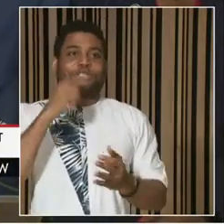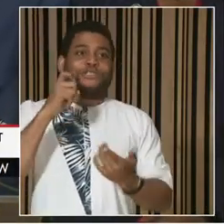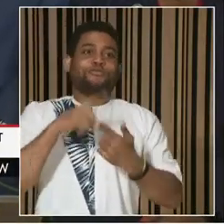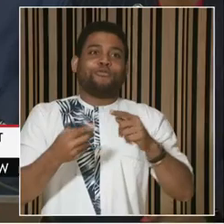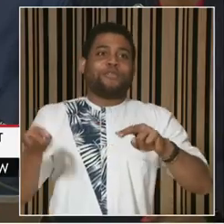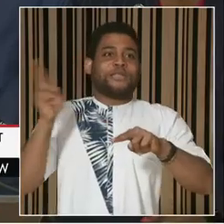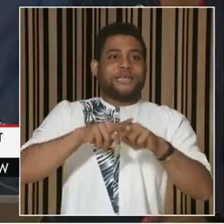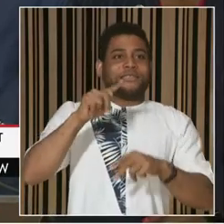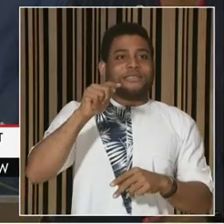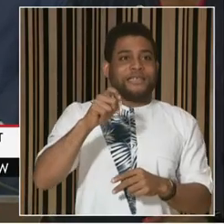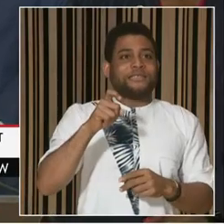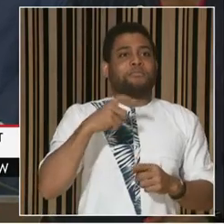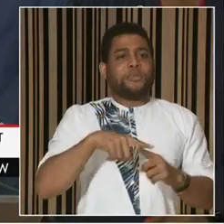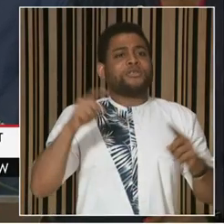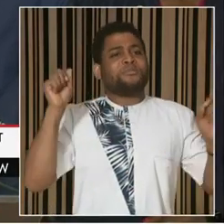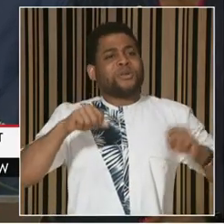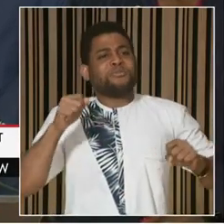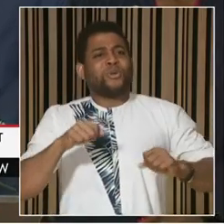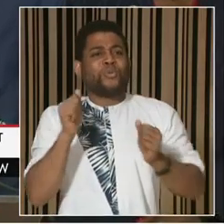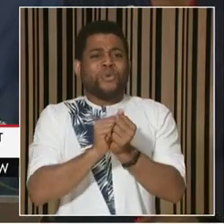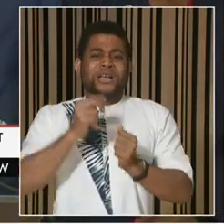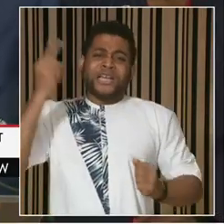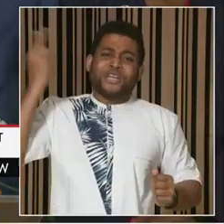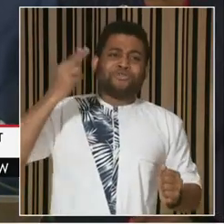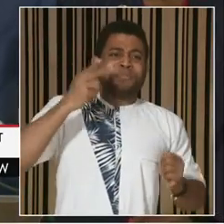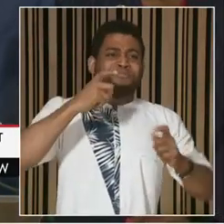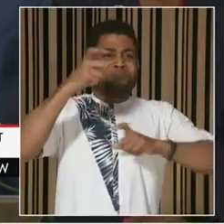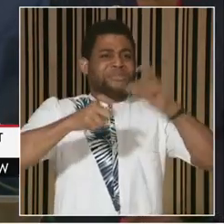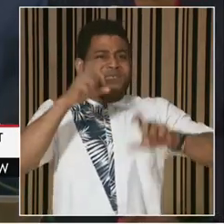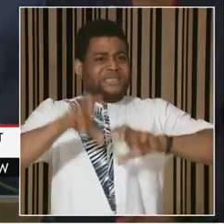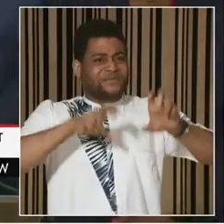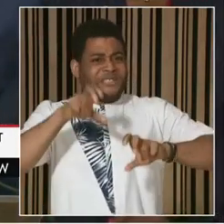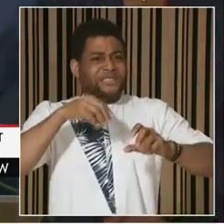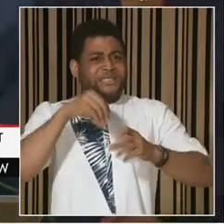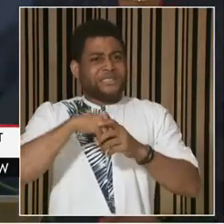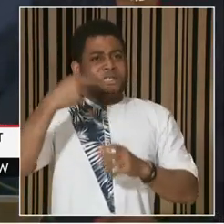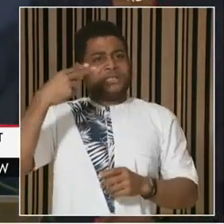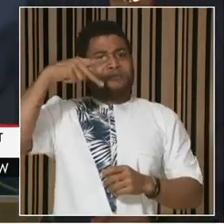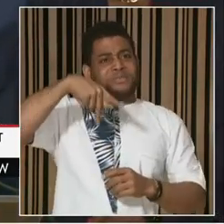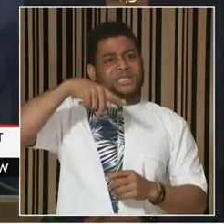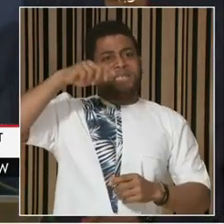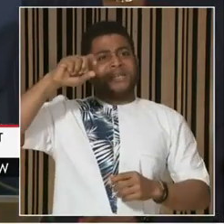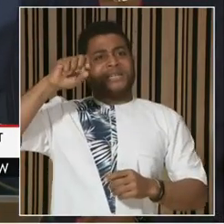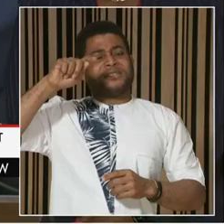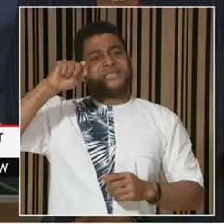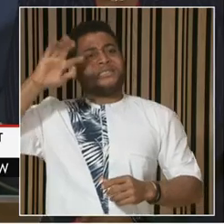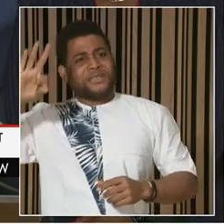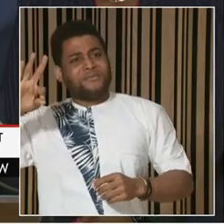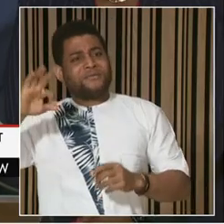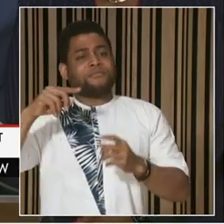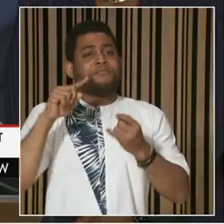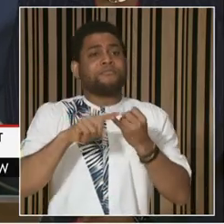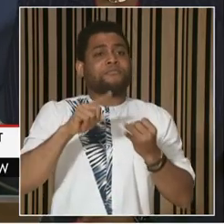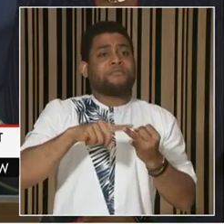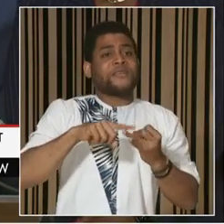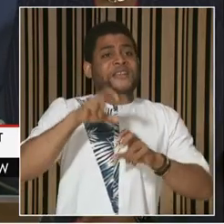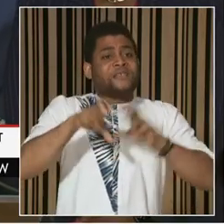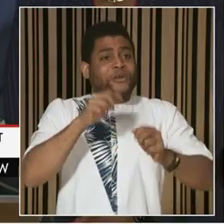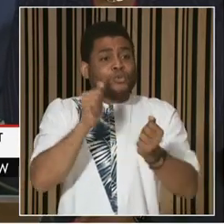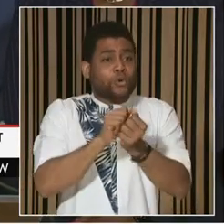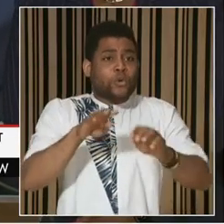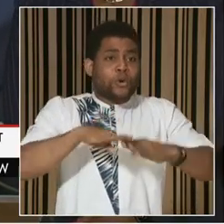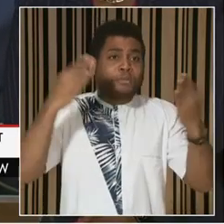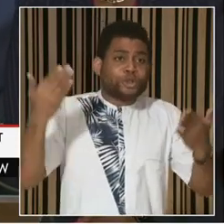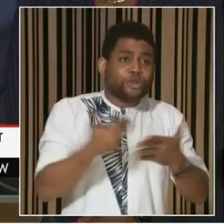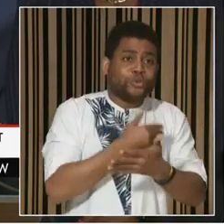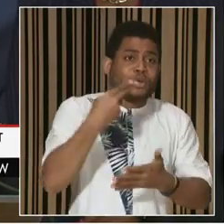make historic investments in HPTF. We've been able to invest in opening a new high school